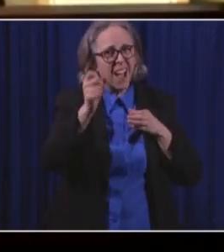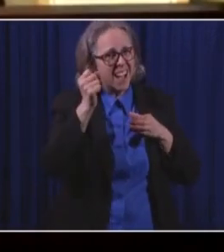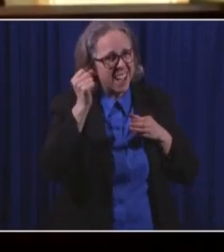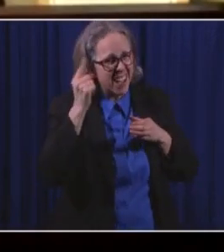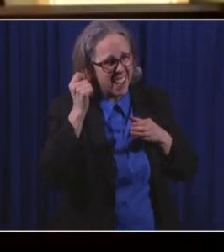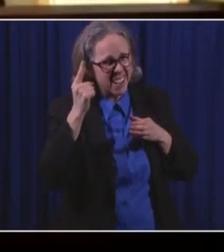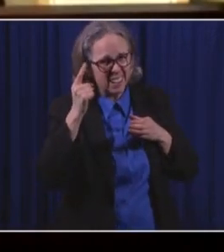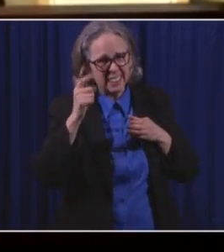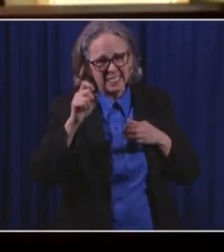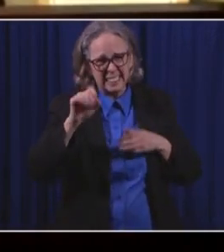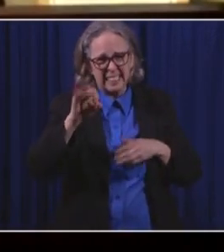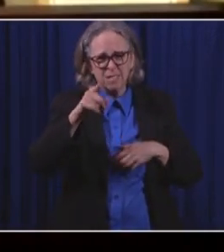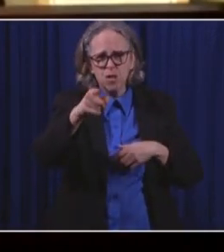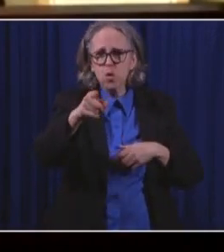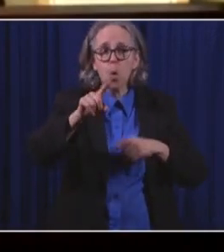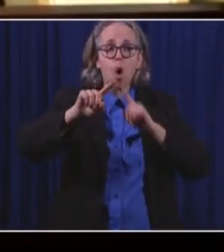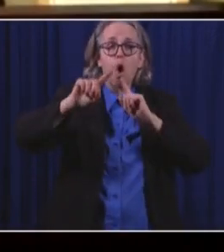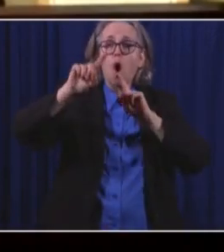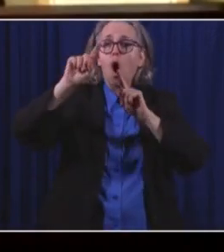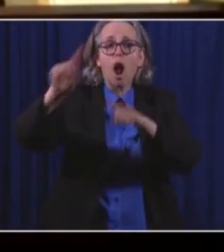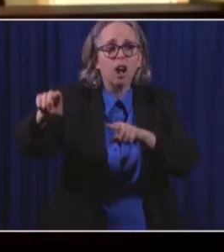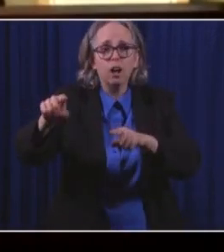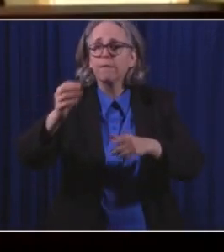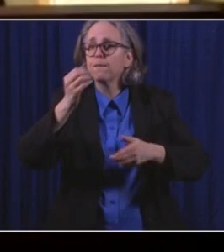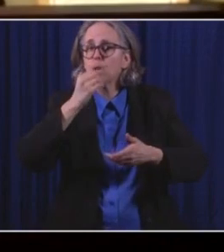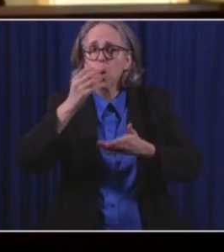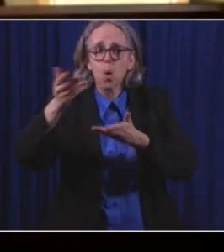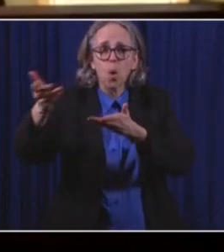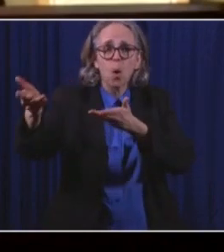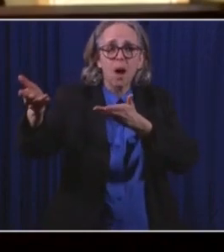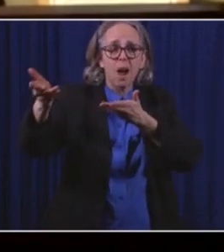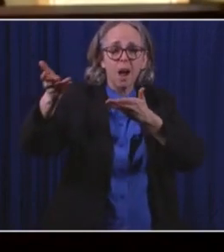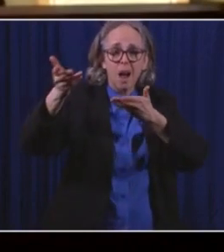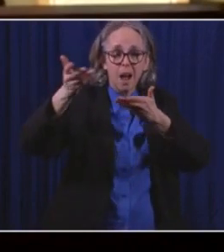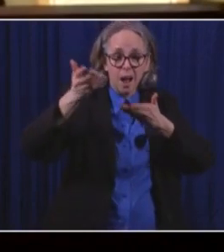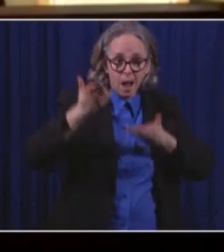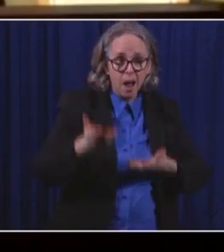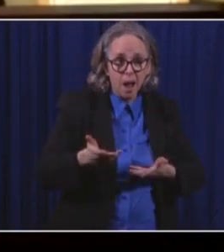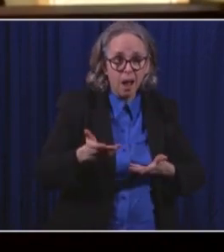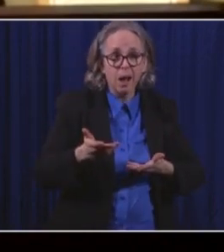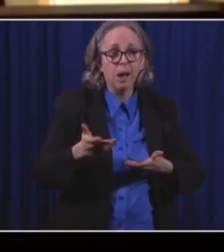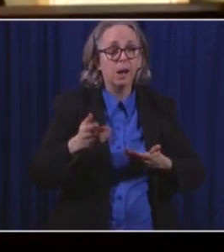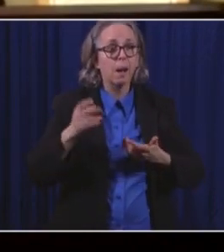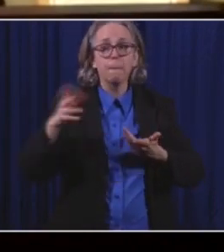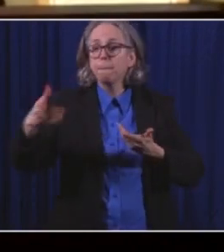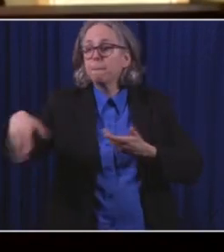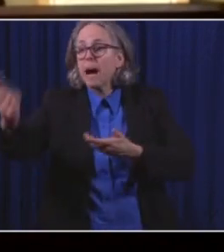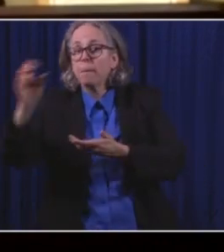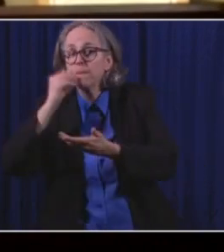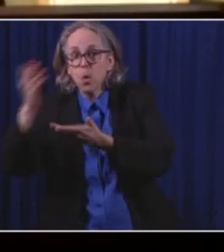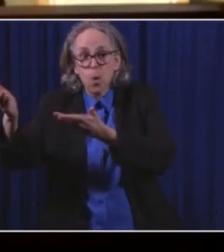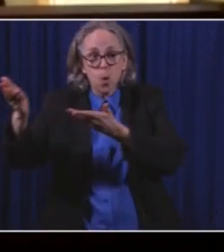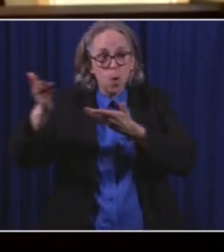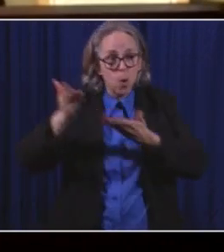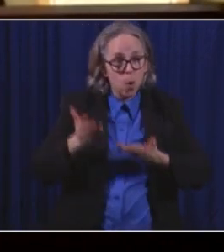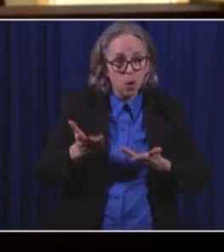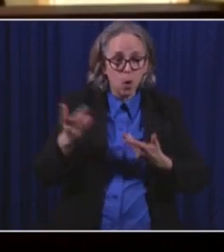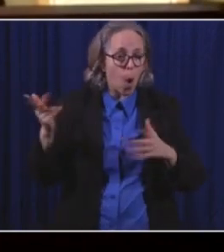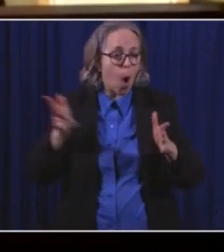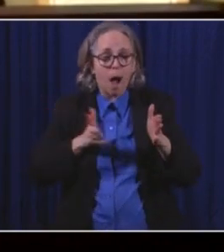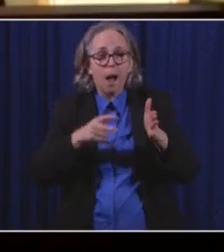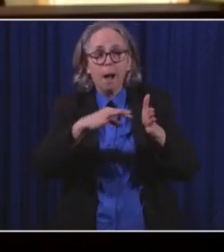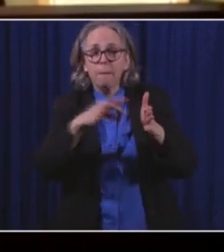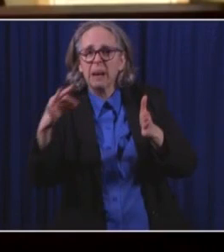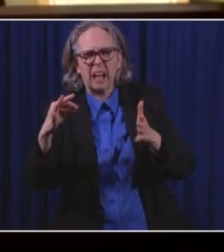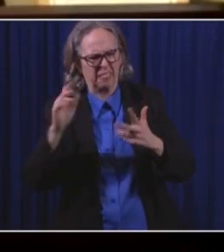delivery, curbside pickup, drive-through windows, and takeout services are really the best options if you need to get meals out. We need